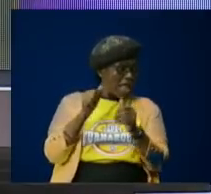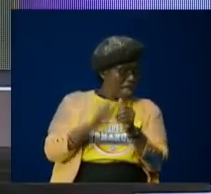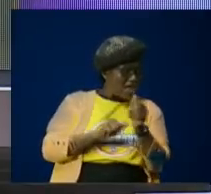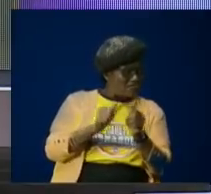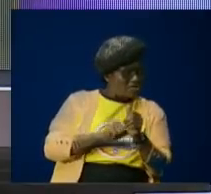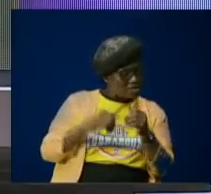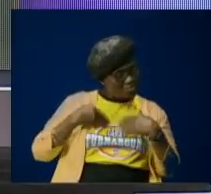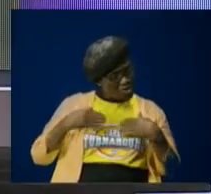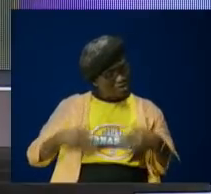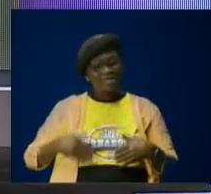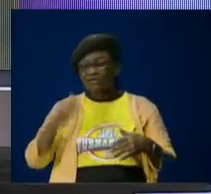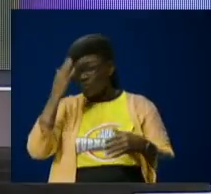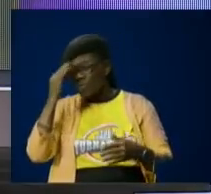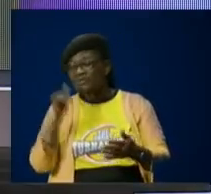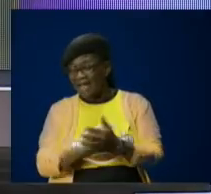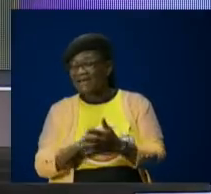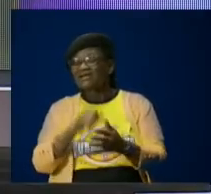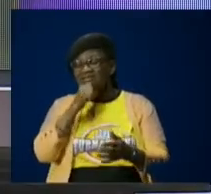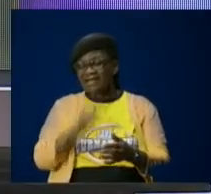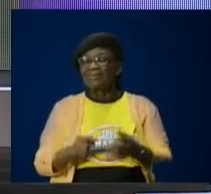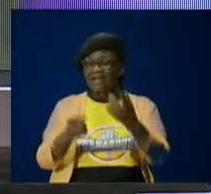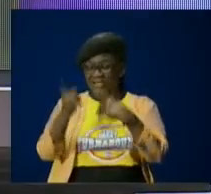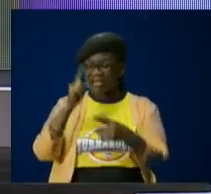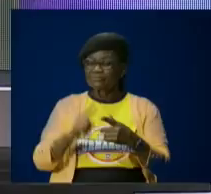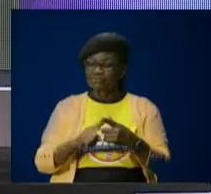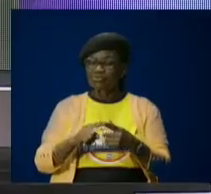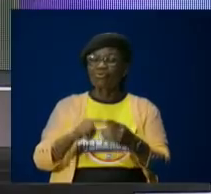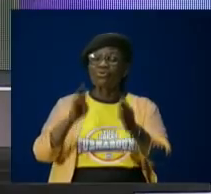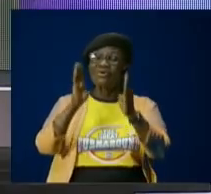town. So the devil knew.